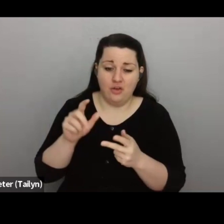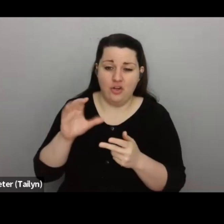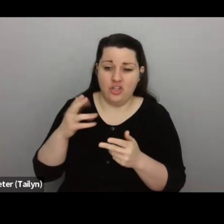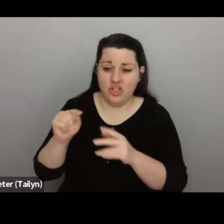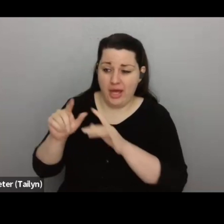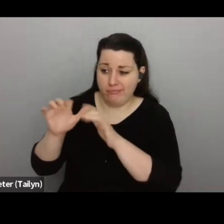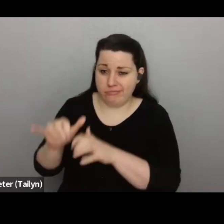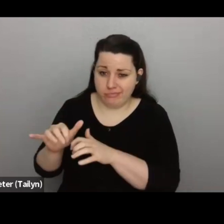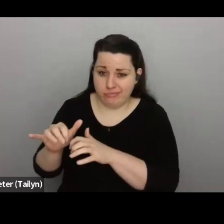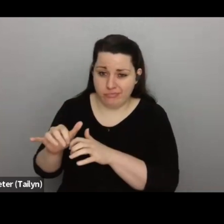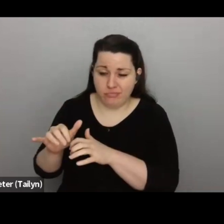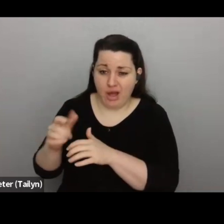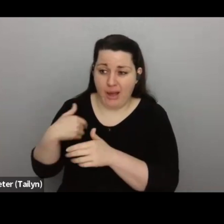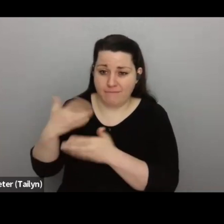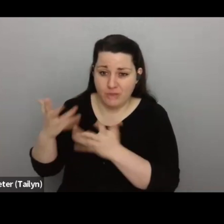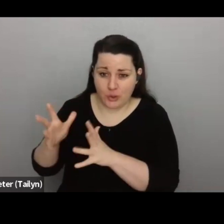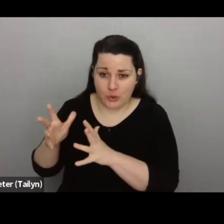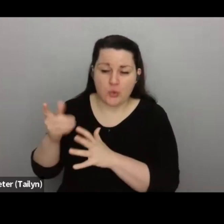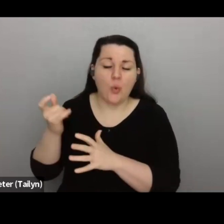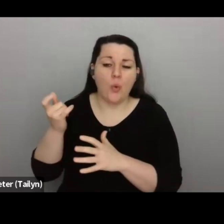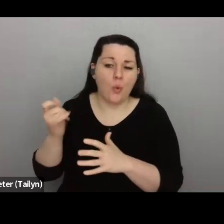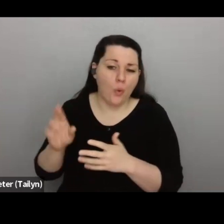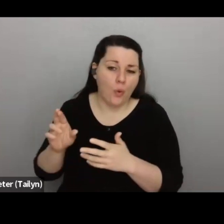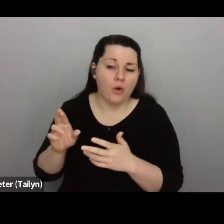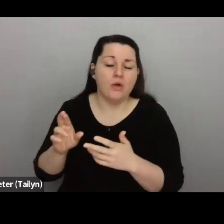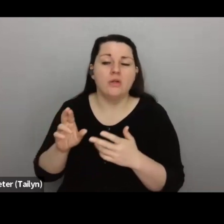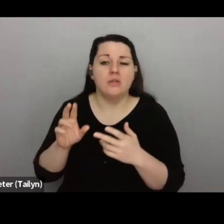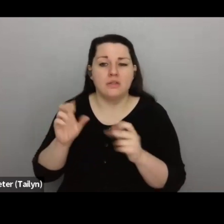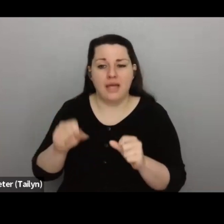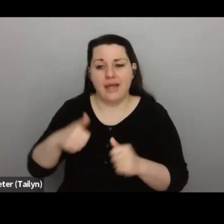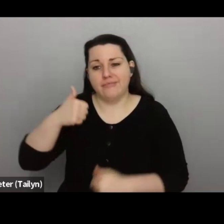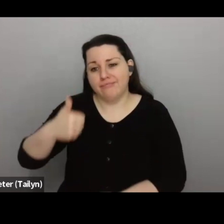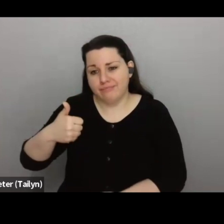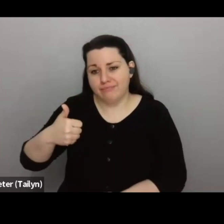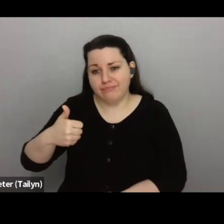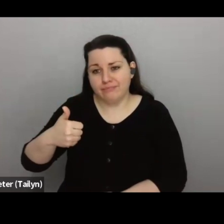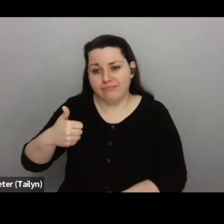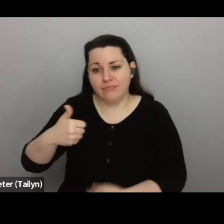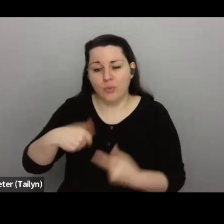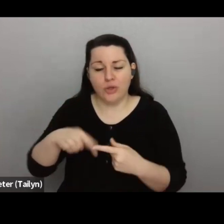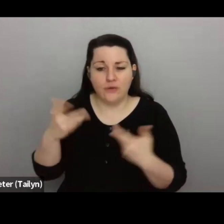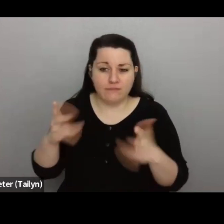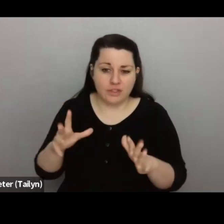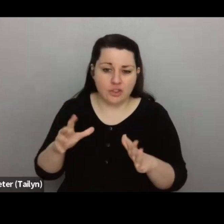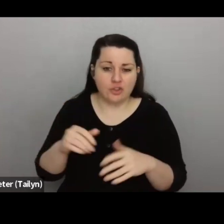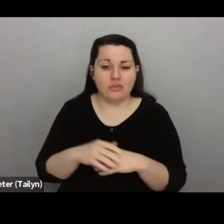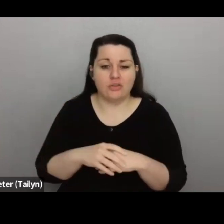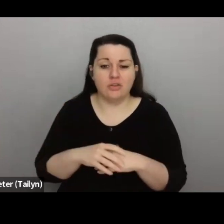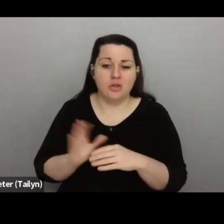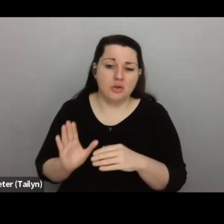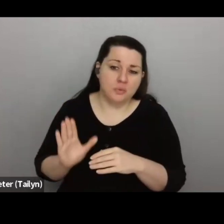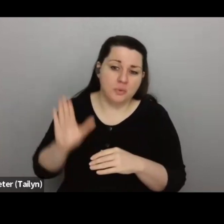done, or you can give a thumbs up, raise your